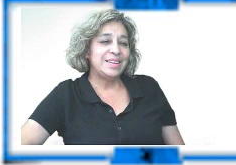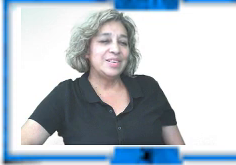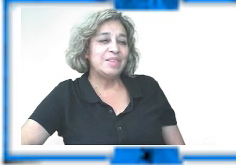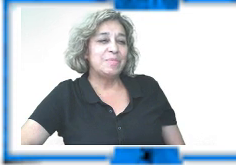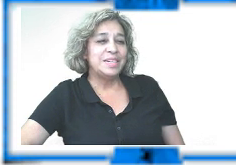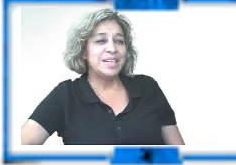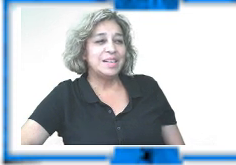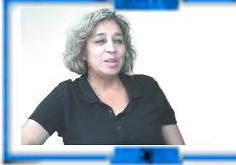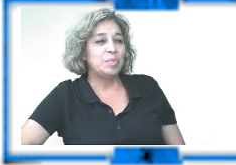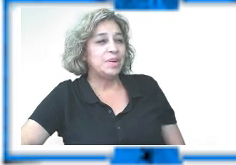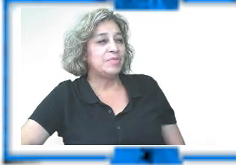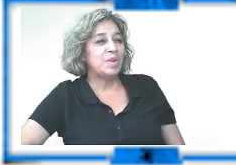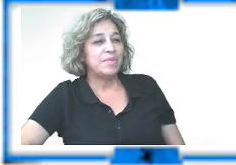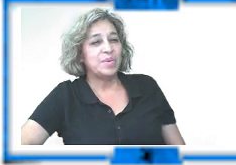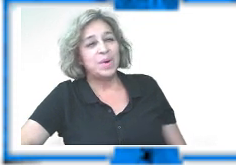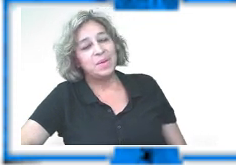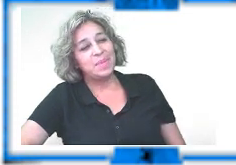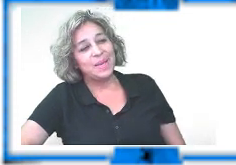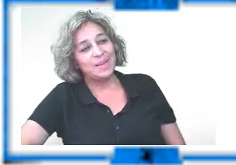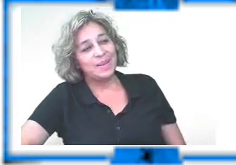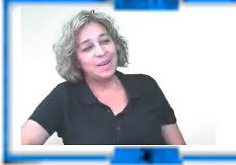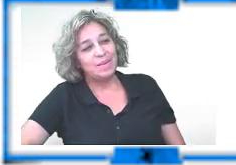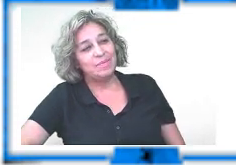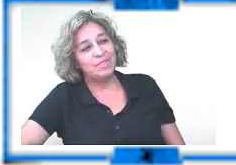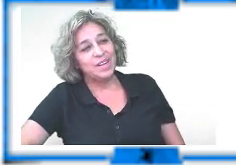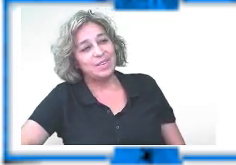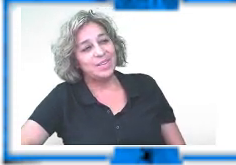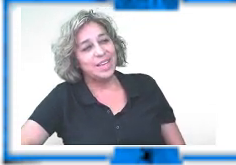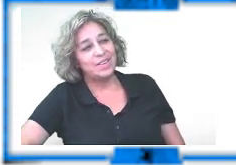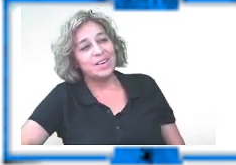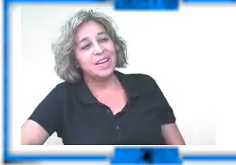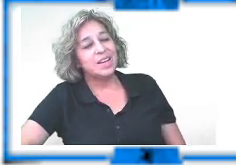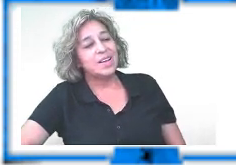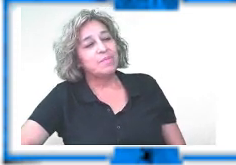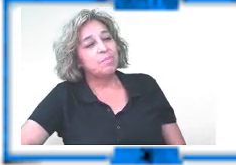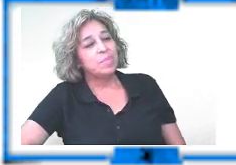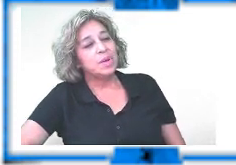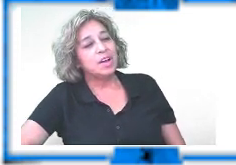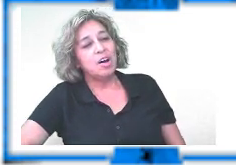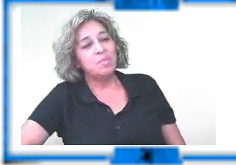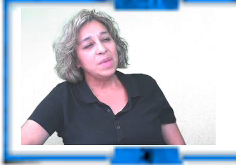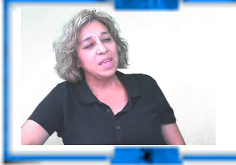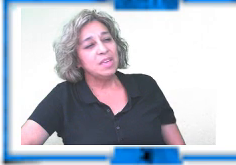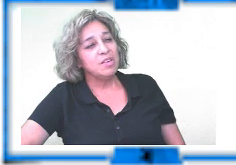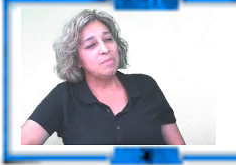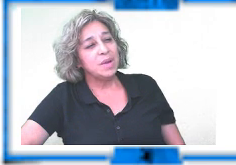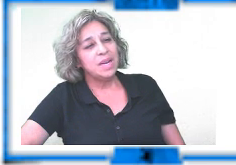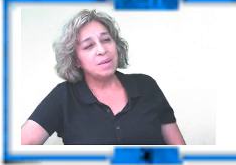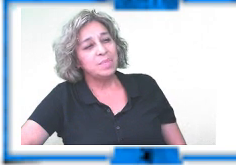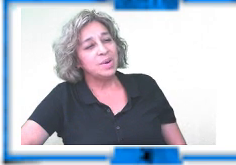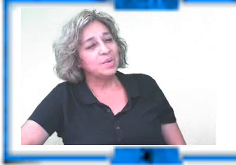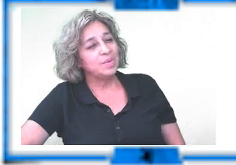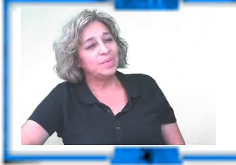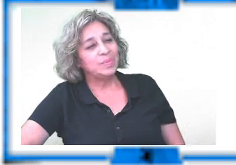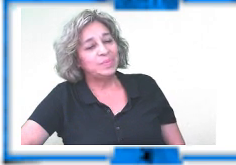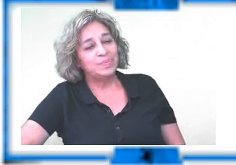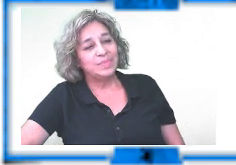and you have my channel open if you ever want to make a video together. Call me. You have my